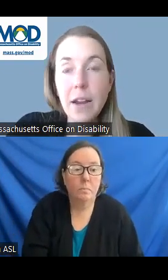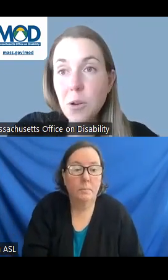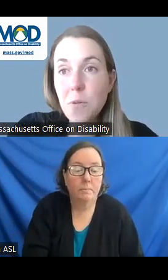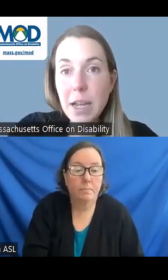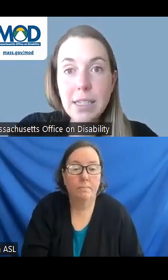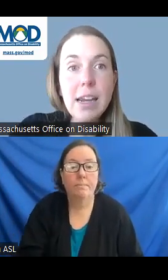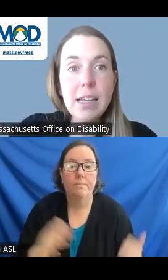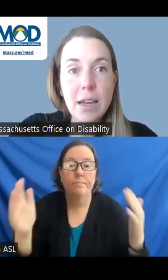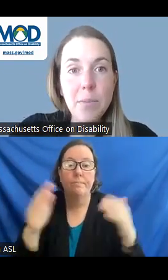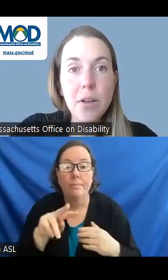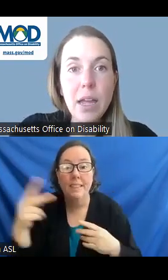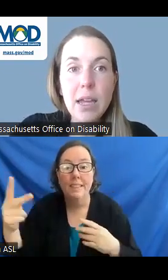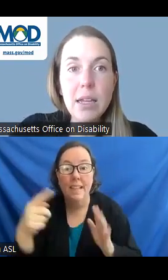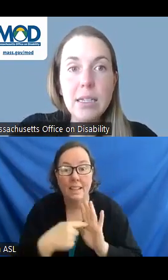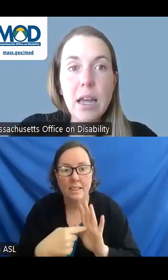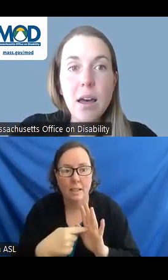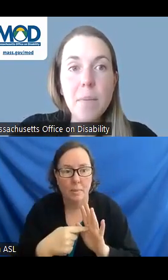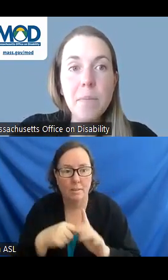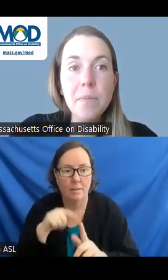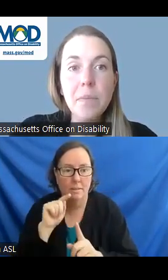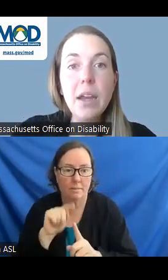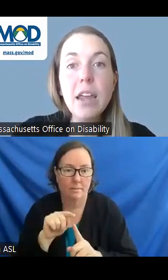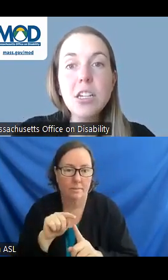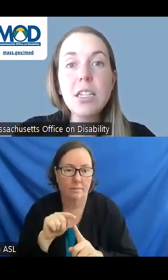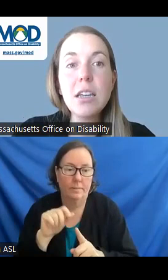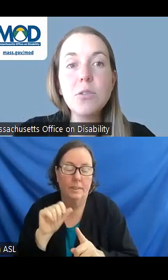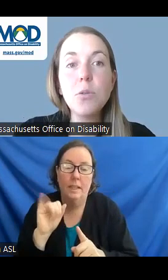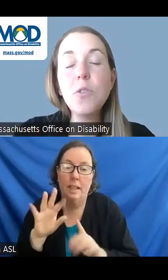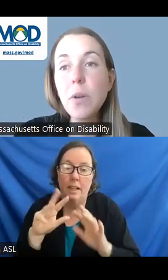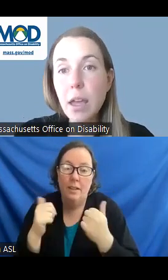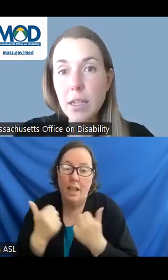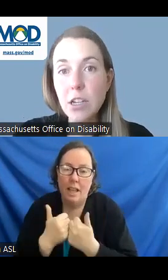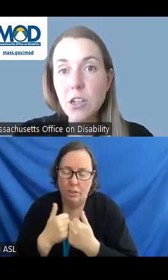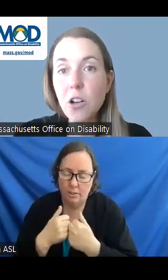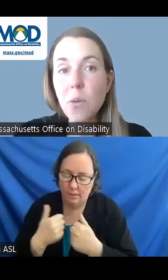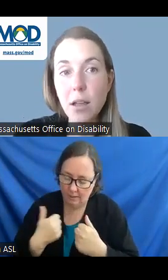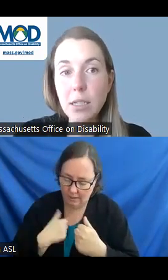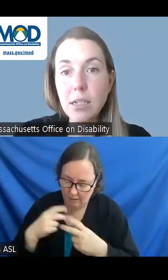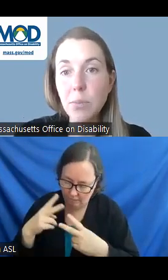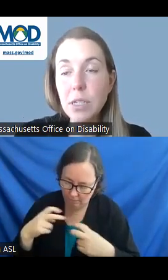All right, so my second example is an agency is reviewing its